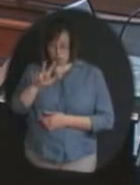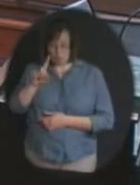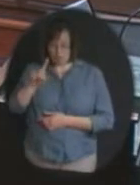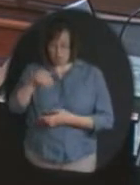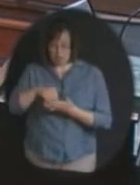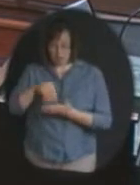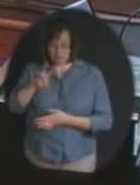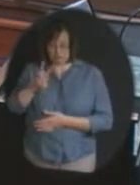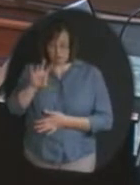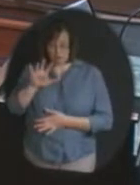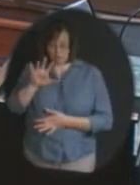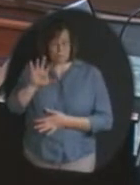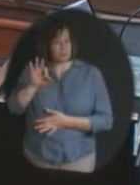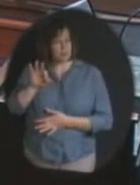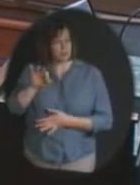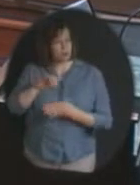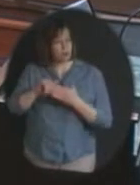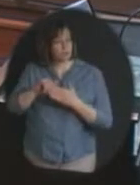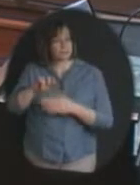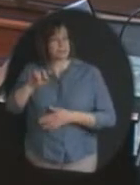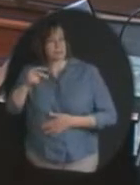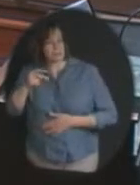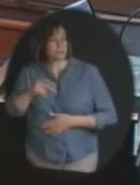$1,231,659. Second?